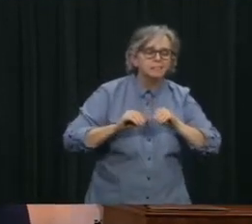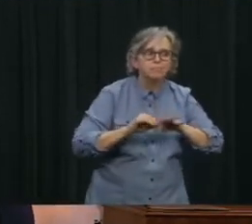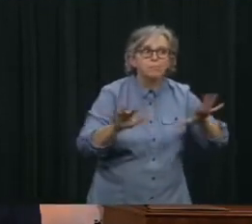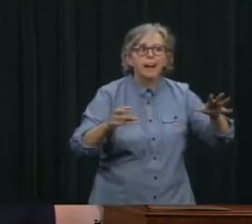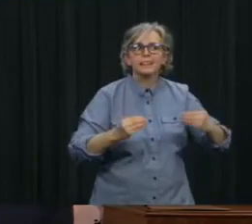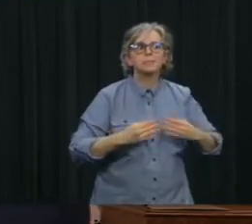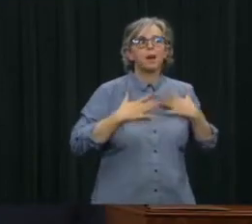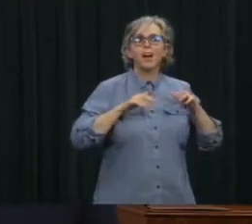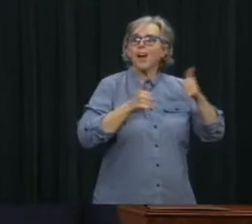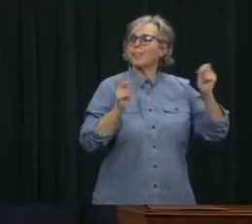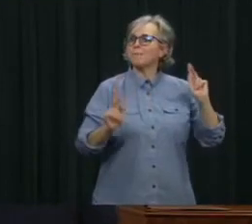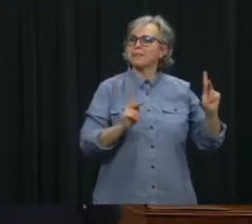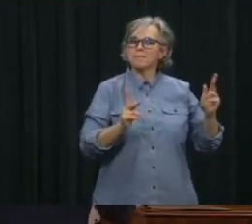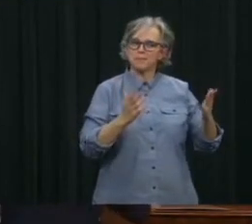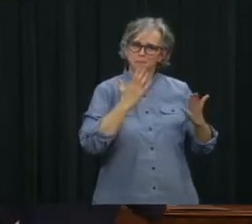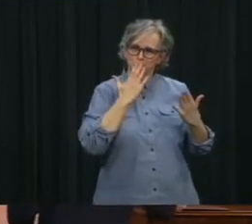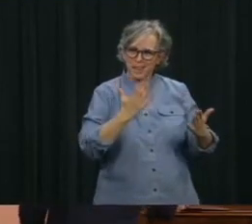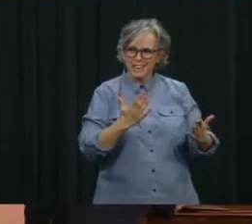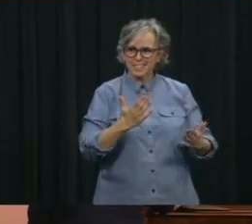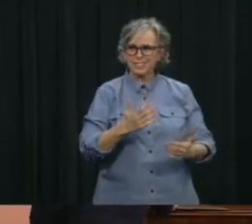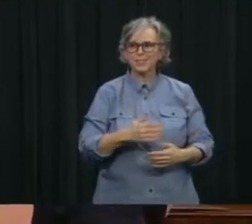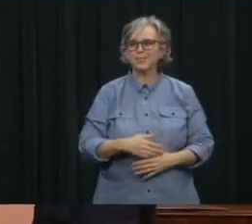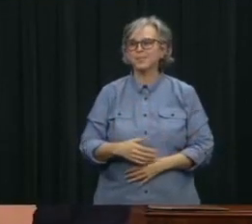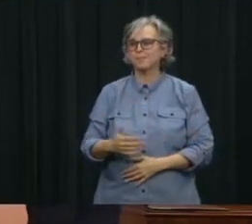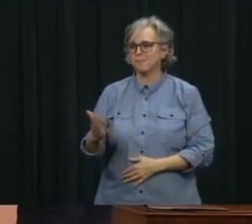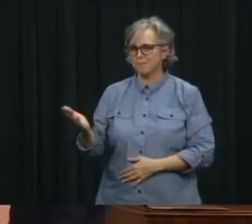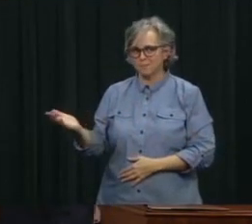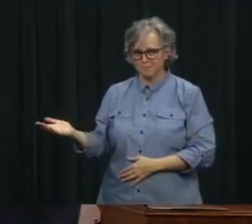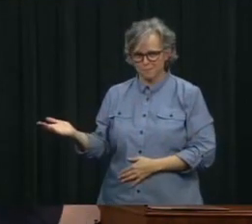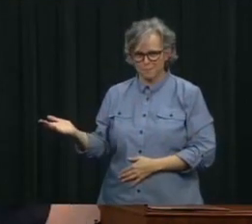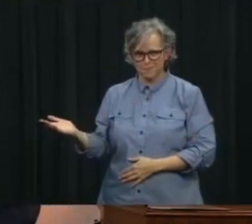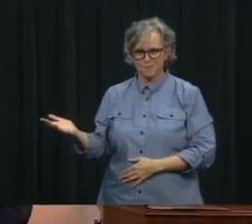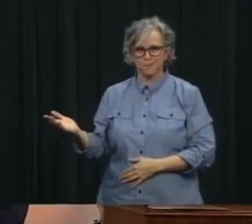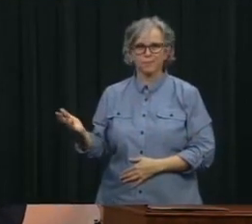Well, as we've said, today is certainly a somber